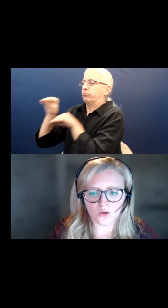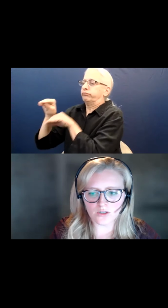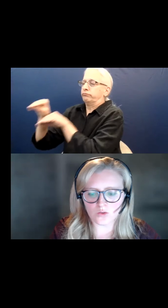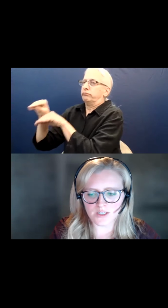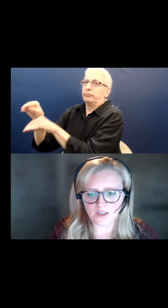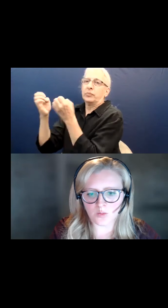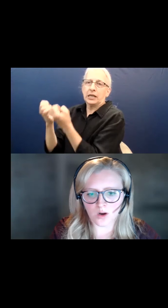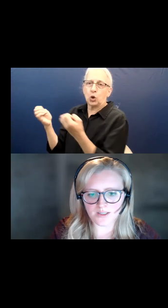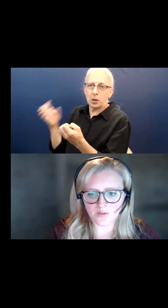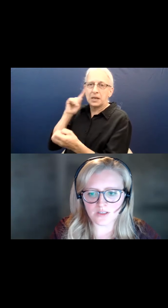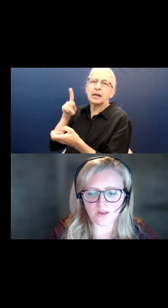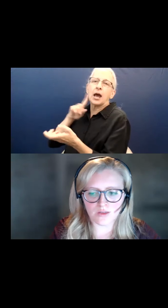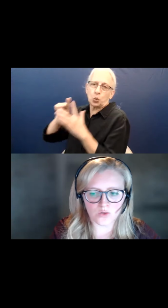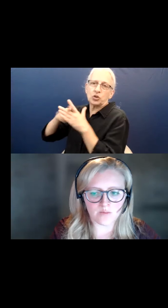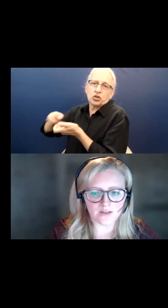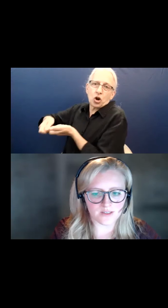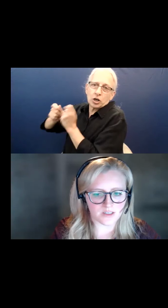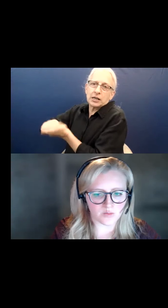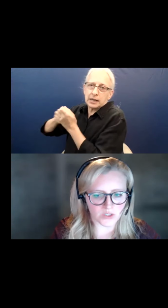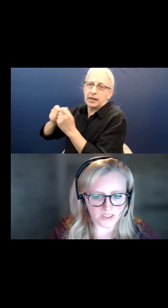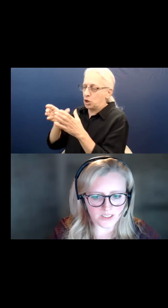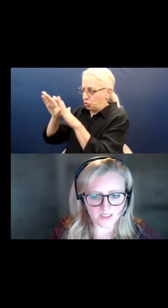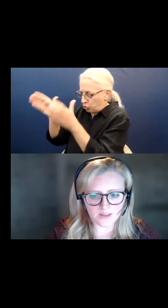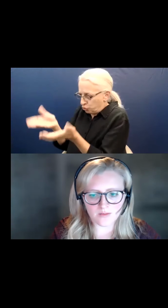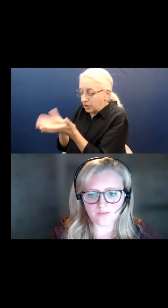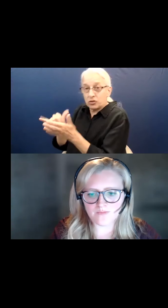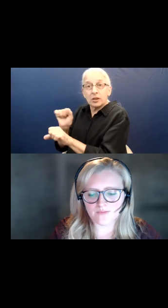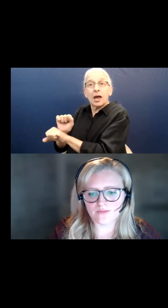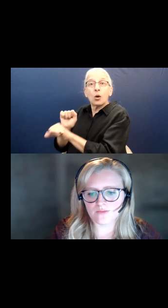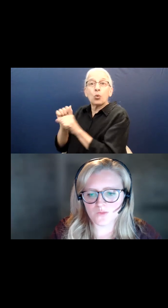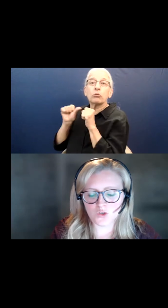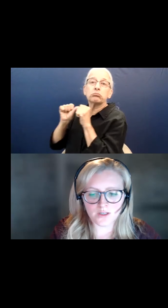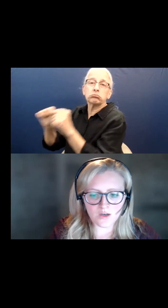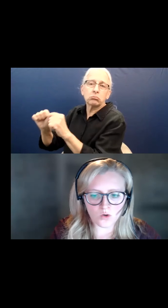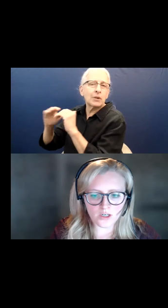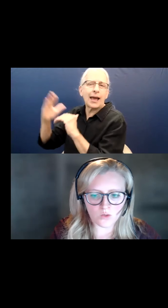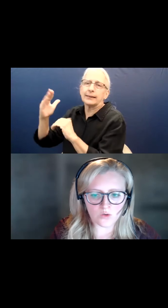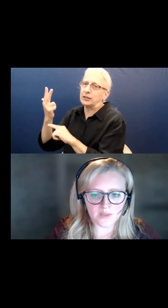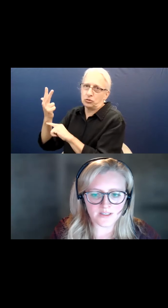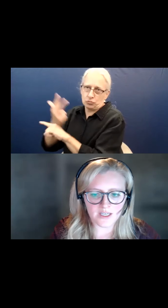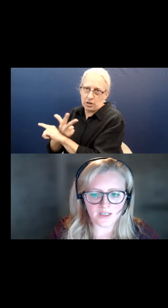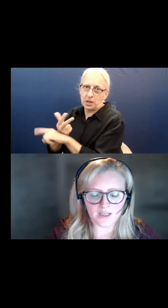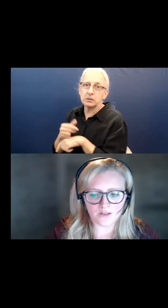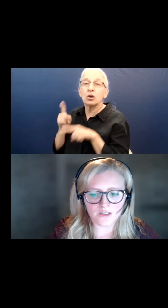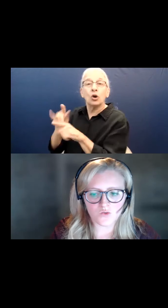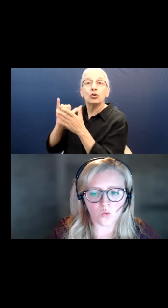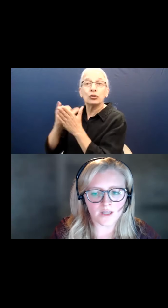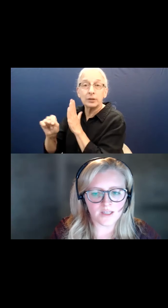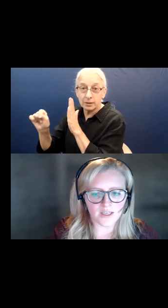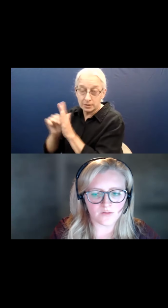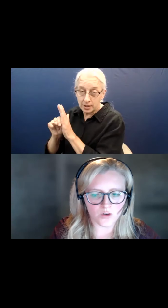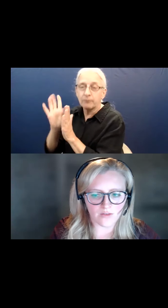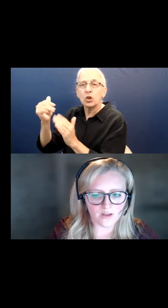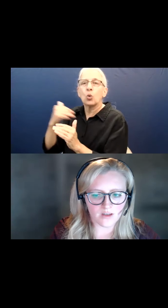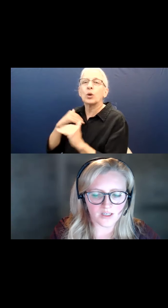that that work will take approximately 3 months to complete. During that work, we will maintain at least